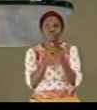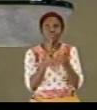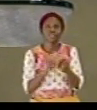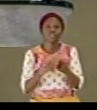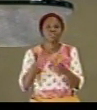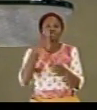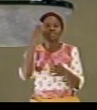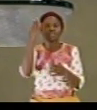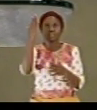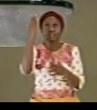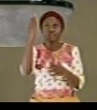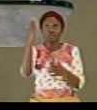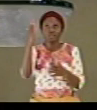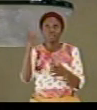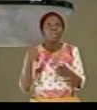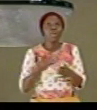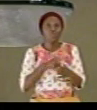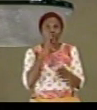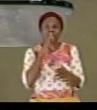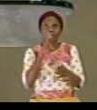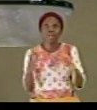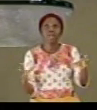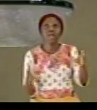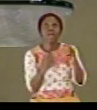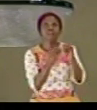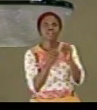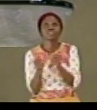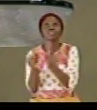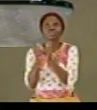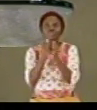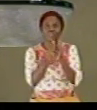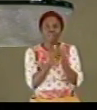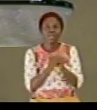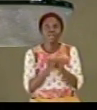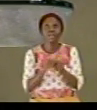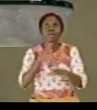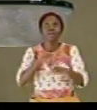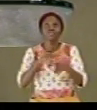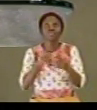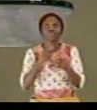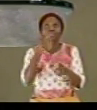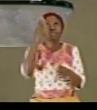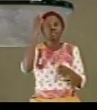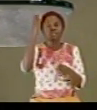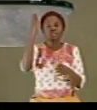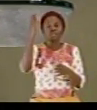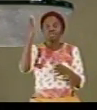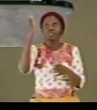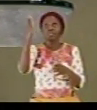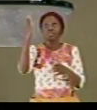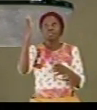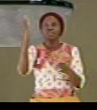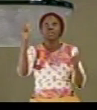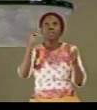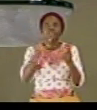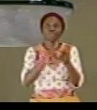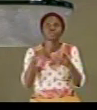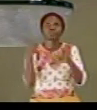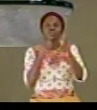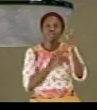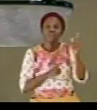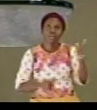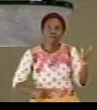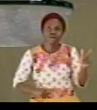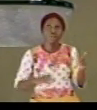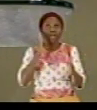unto thee. Lord, we are gathering together unto thee. For unto